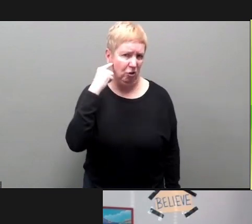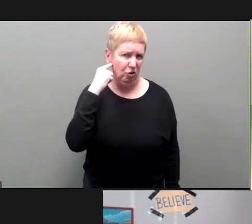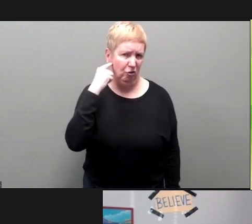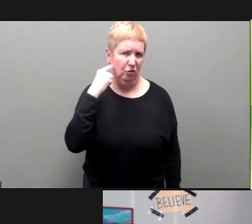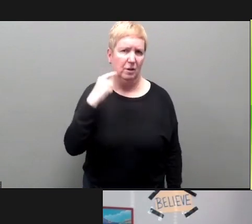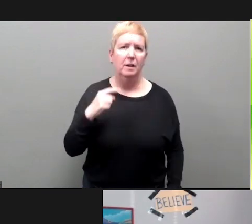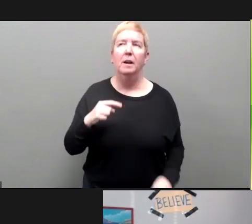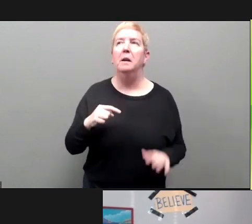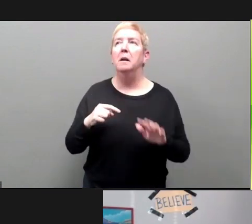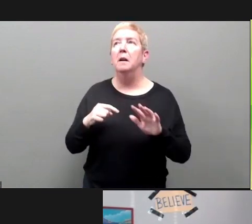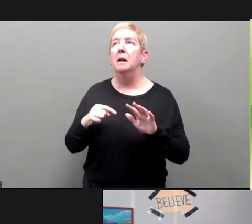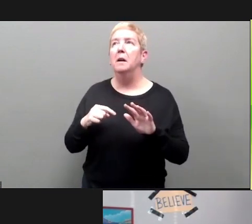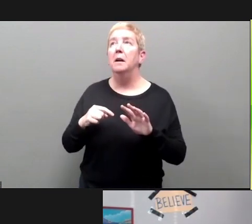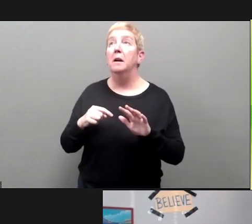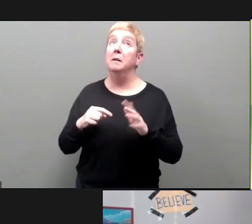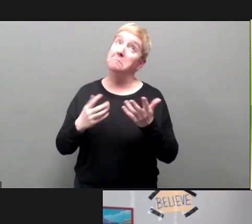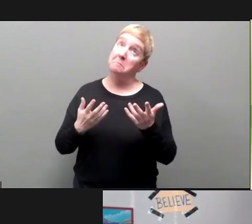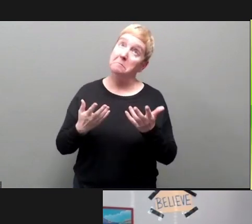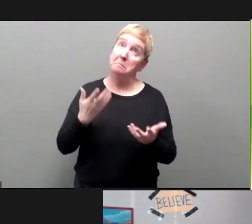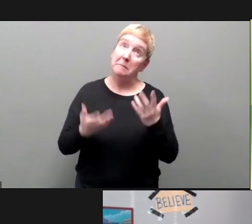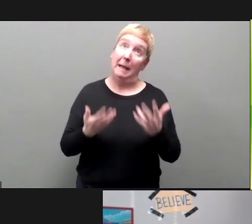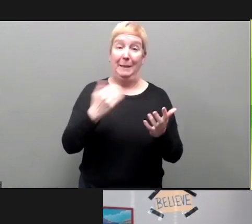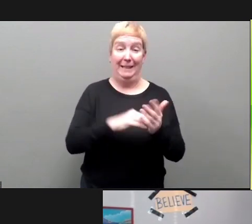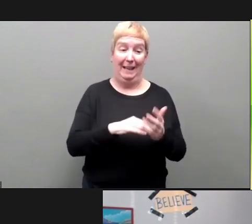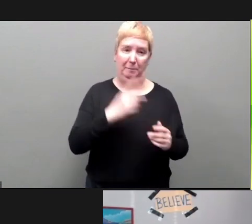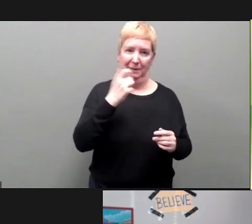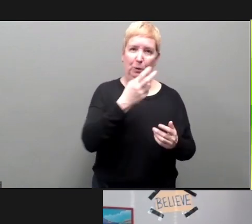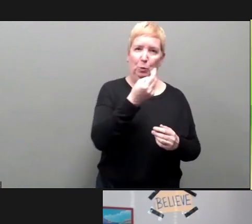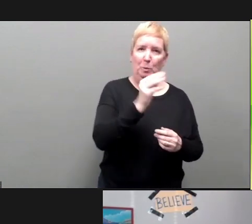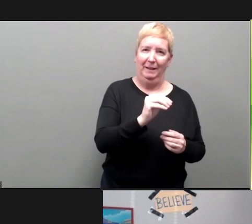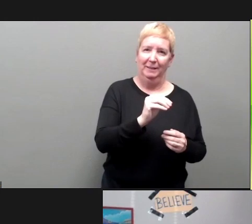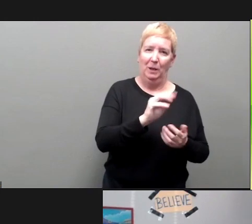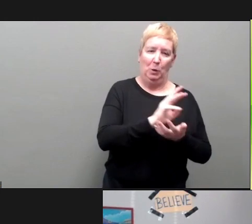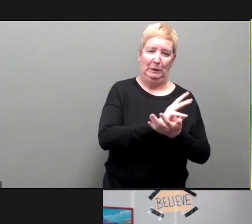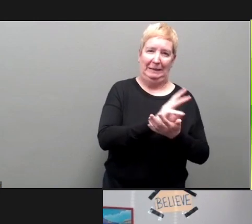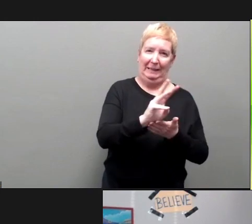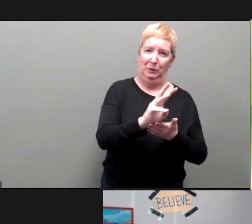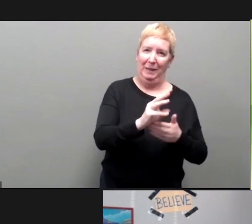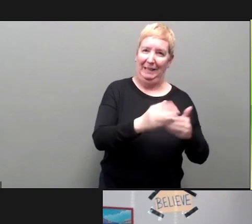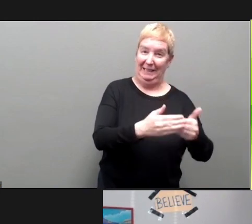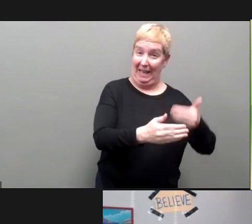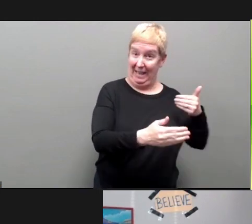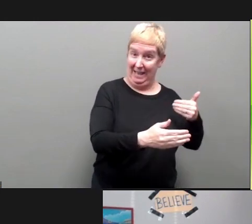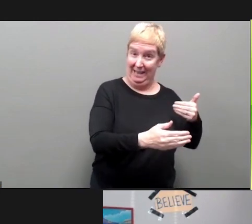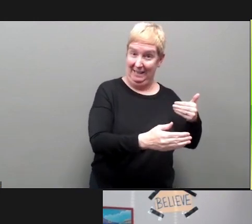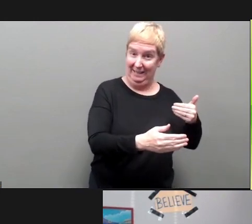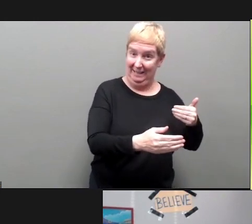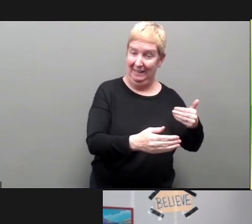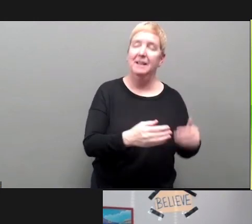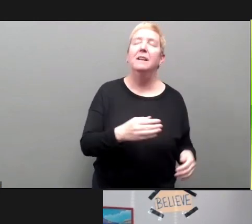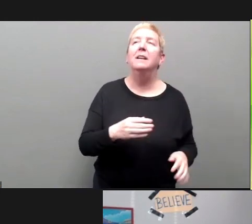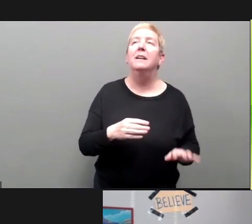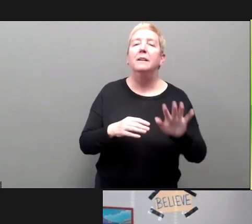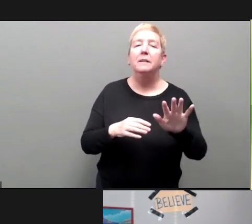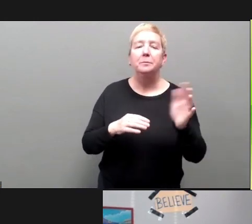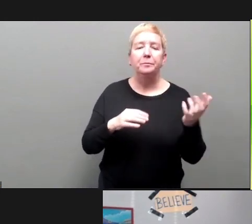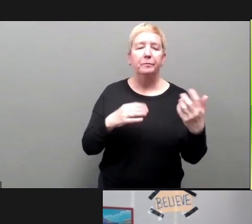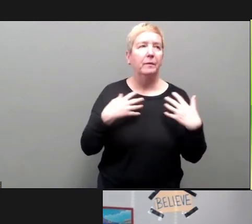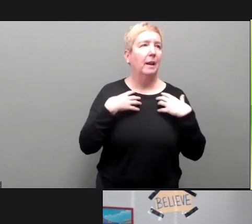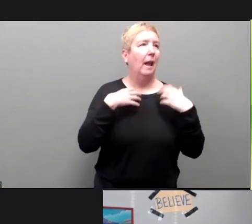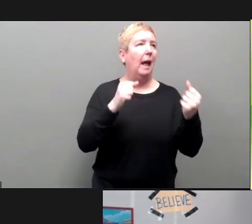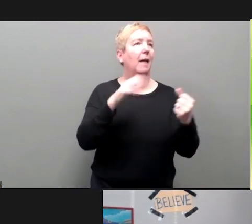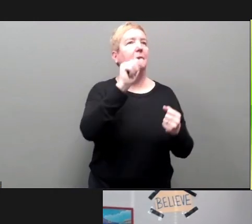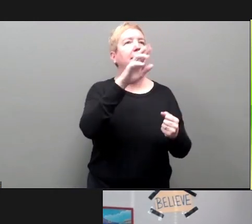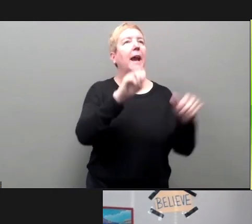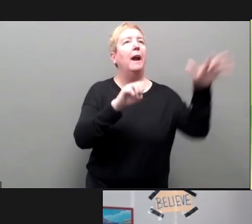of New Mexico being 6 weeks ahead on this. And so the one, with healthcare workers, there